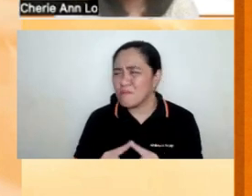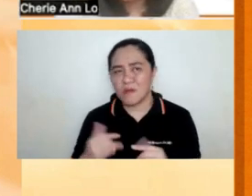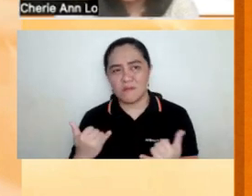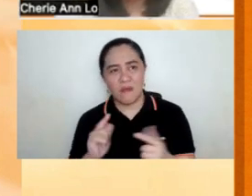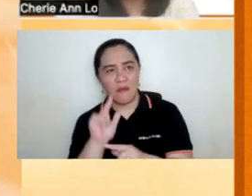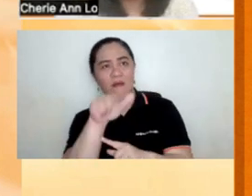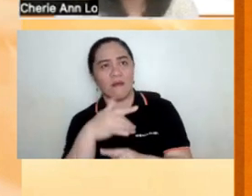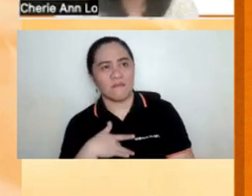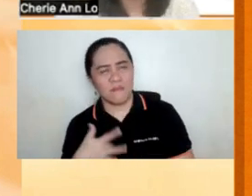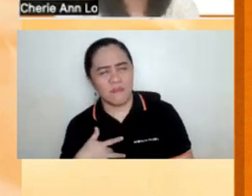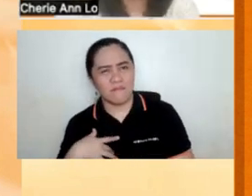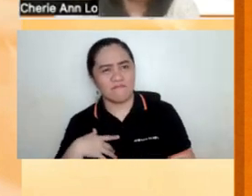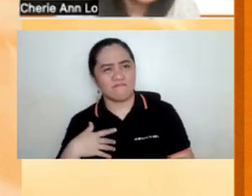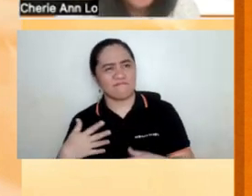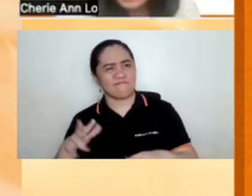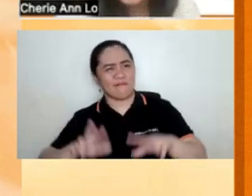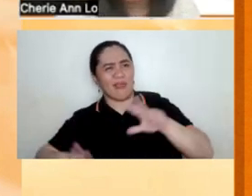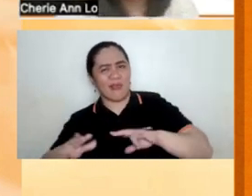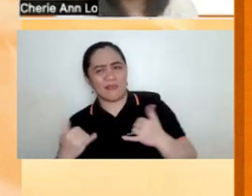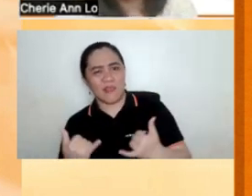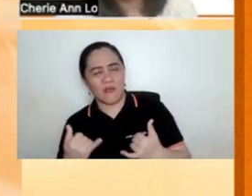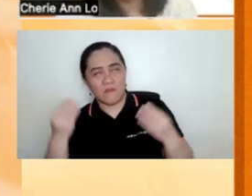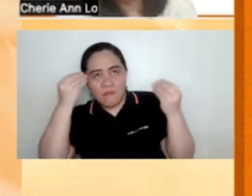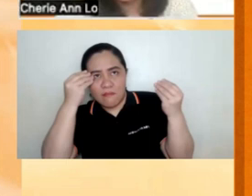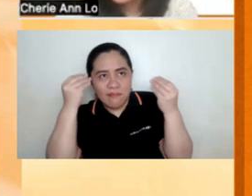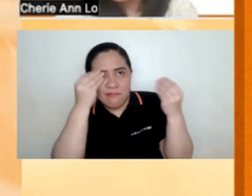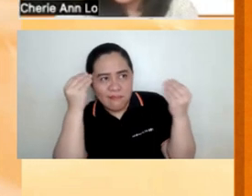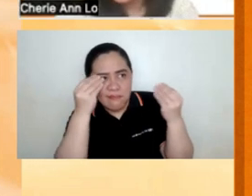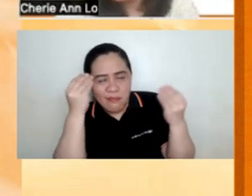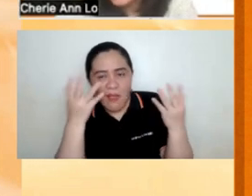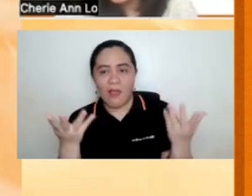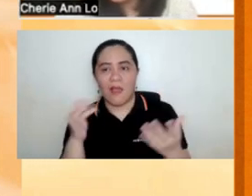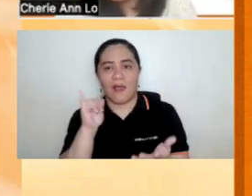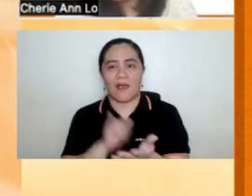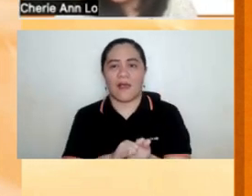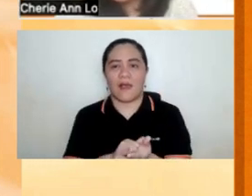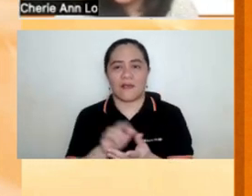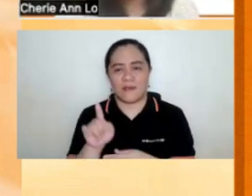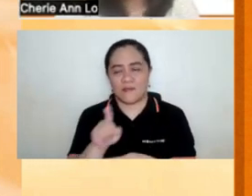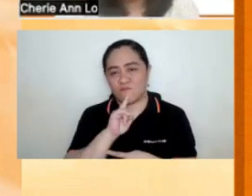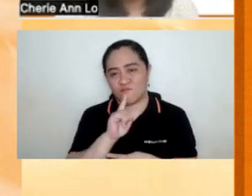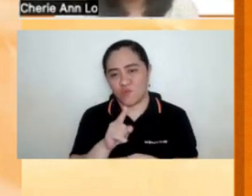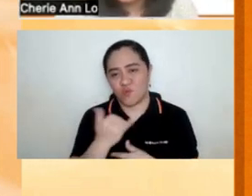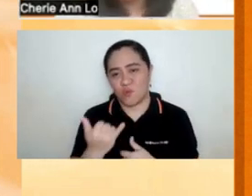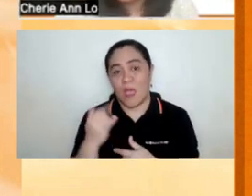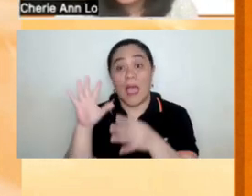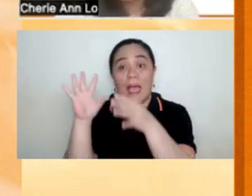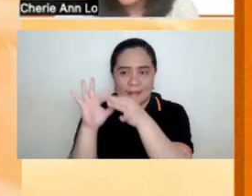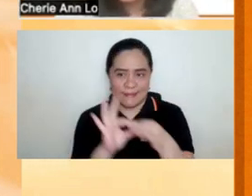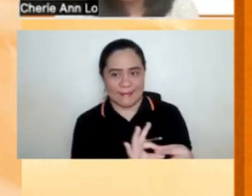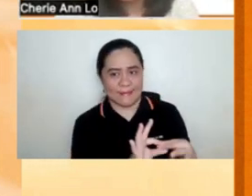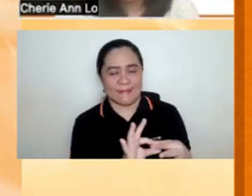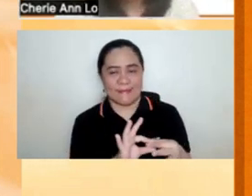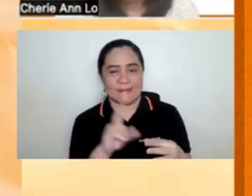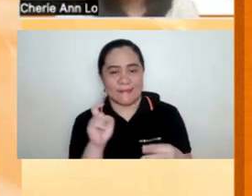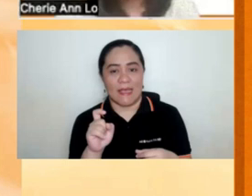the way I think. I'm now, thinking of all the worst case scenarios. So that could be, related to the reptilian